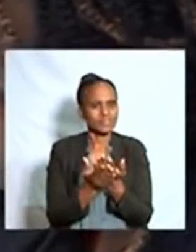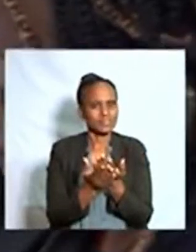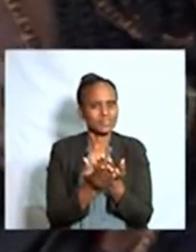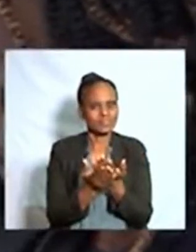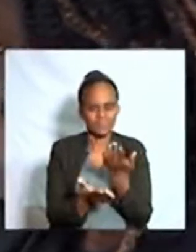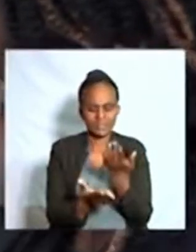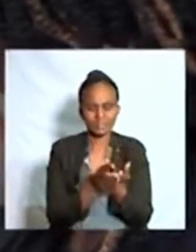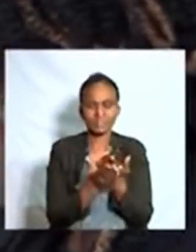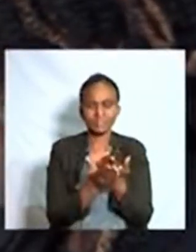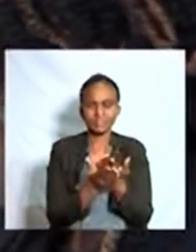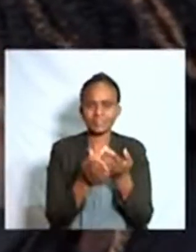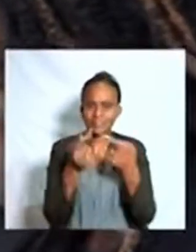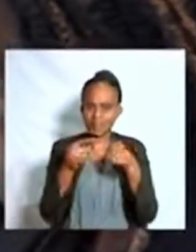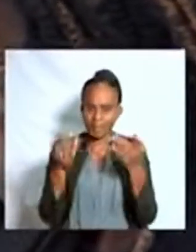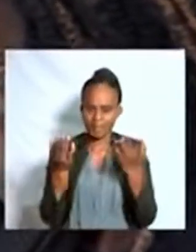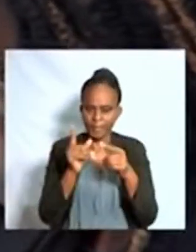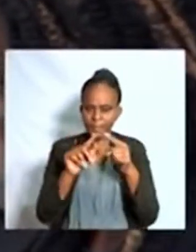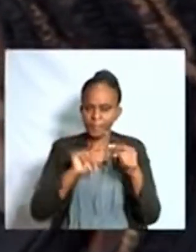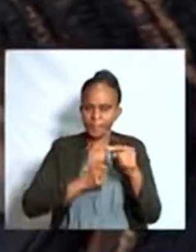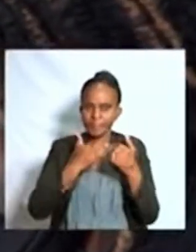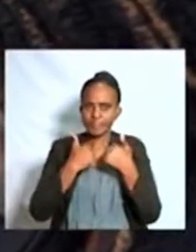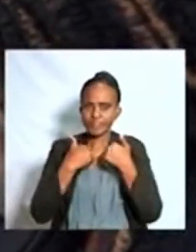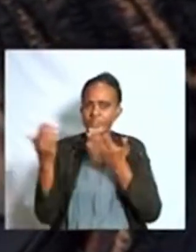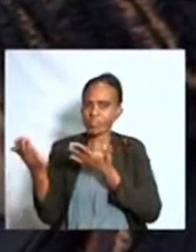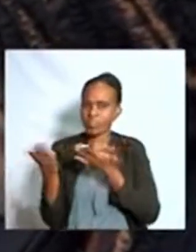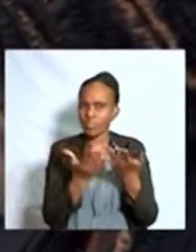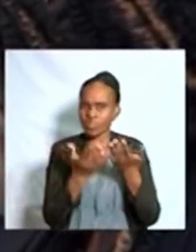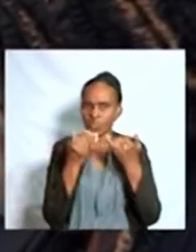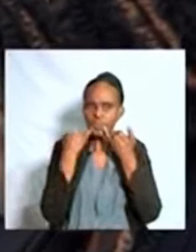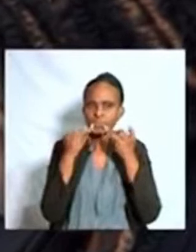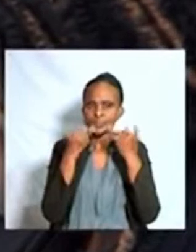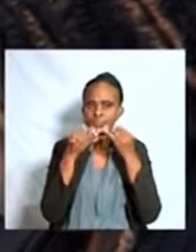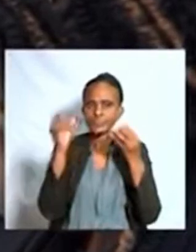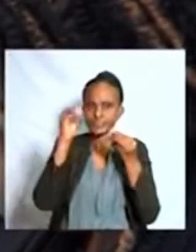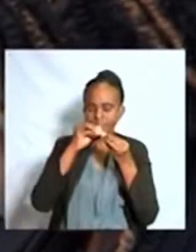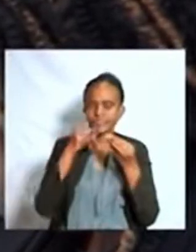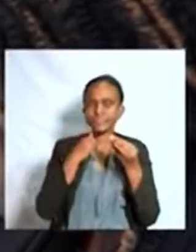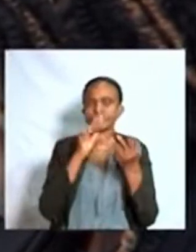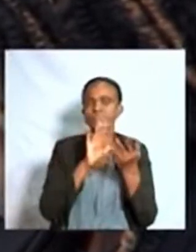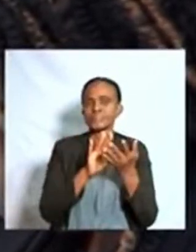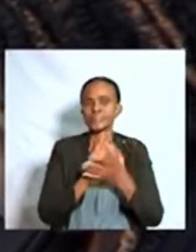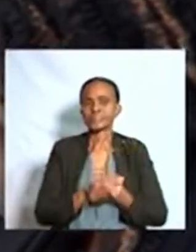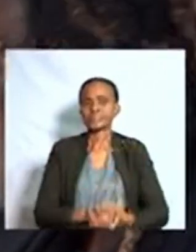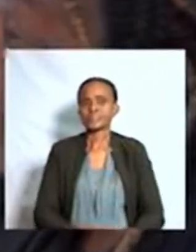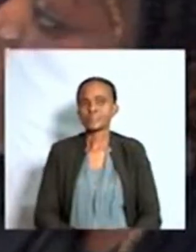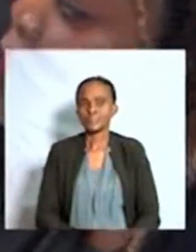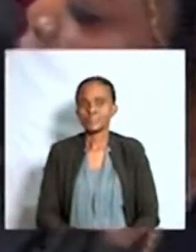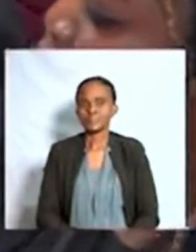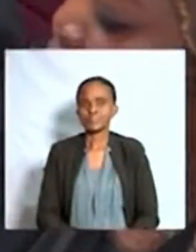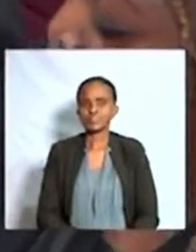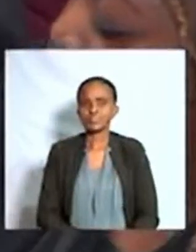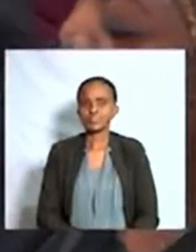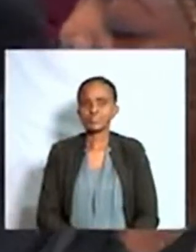the attachment was not done, but we have brought additional information. Chair. Chair,